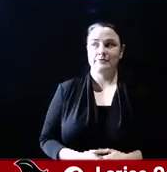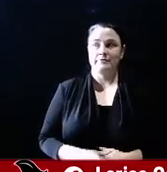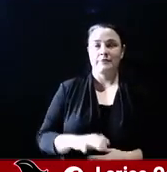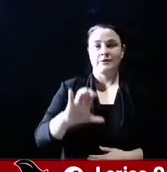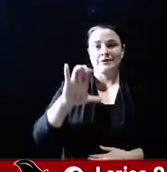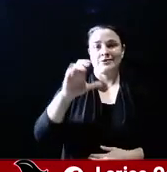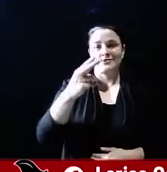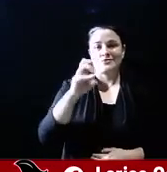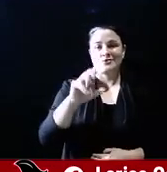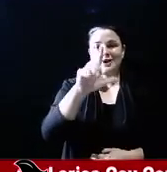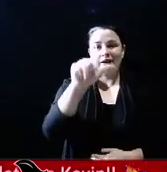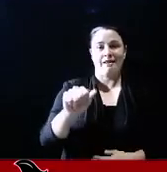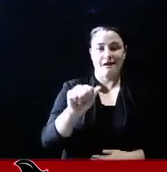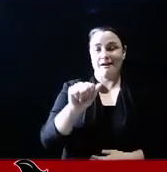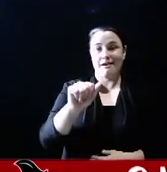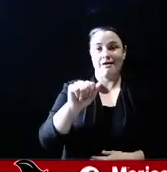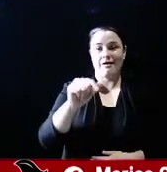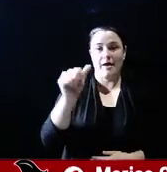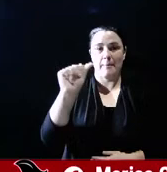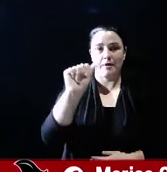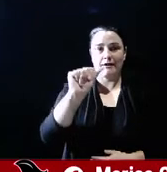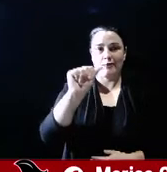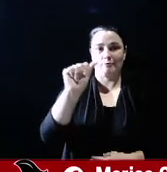Sheila Abrego.